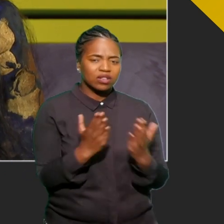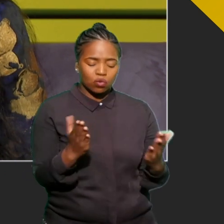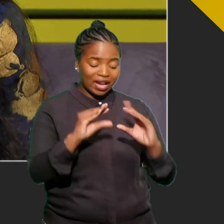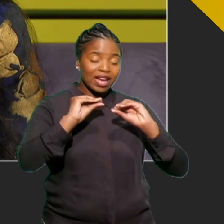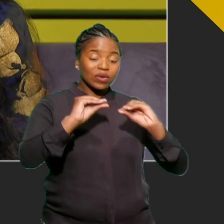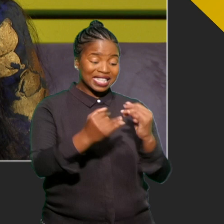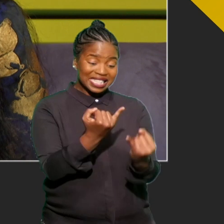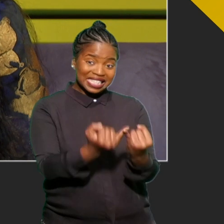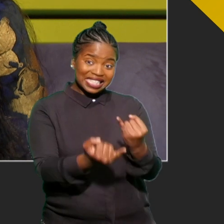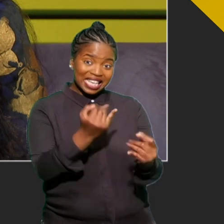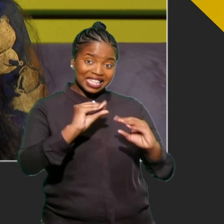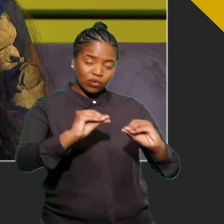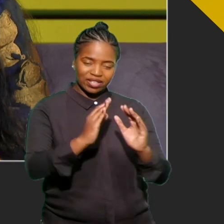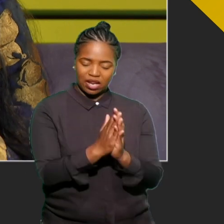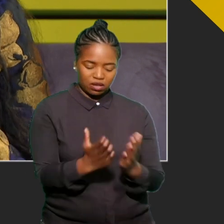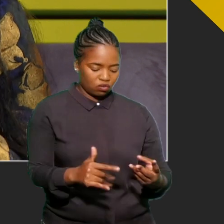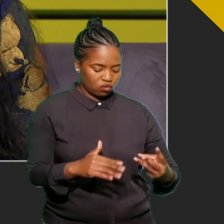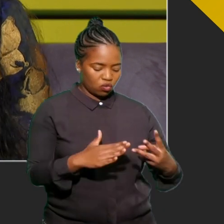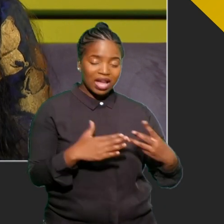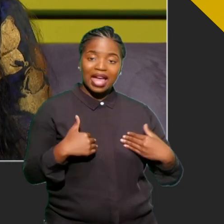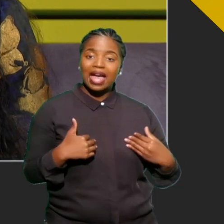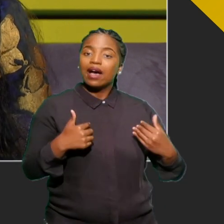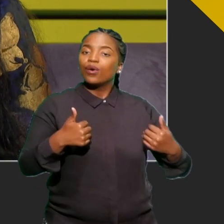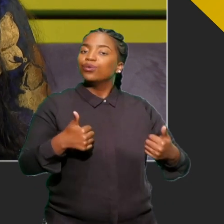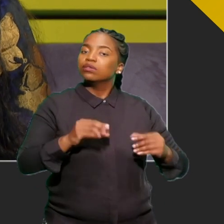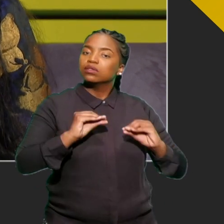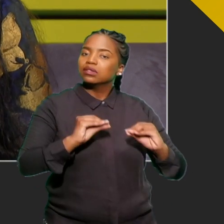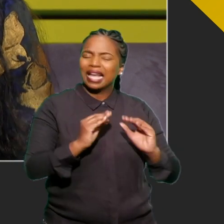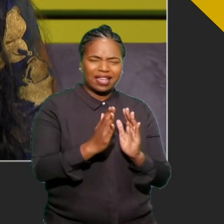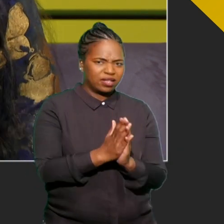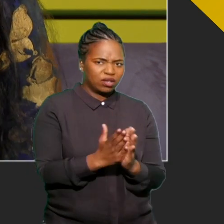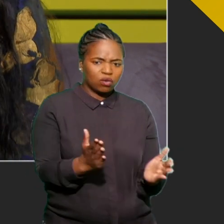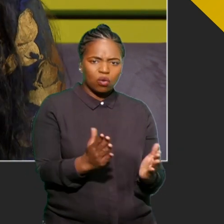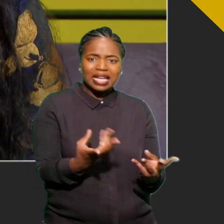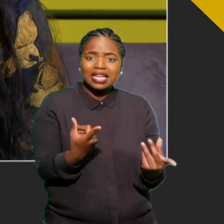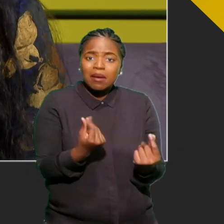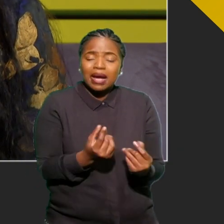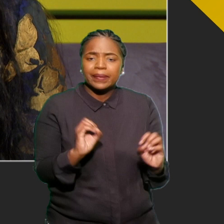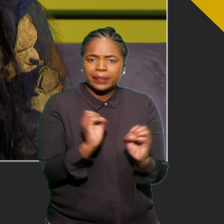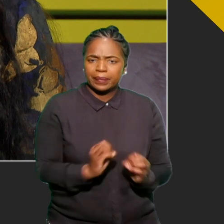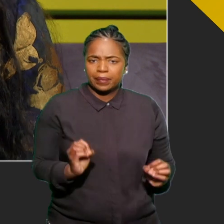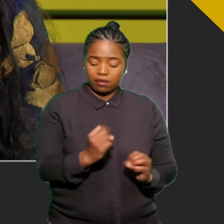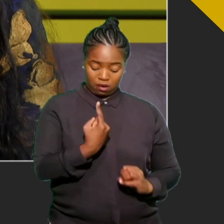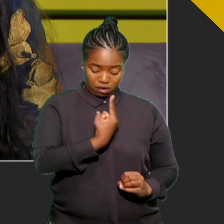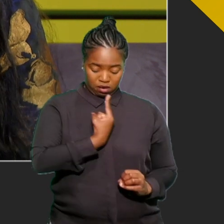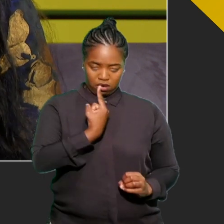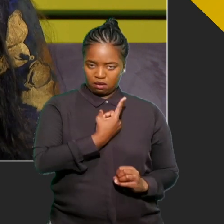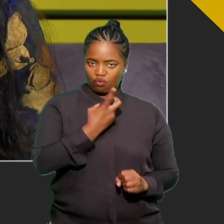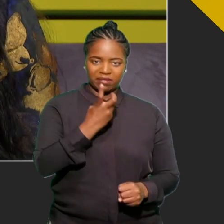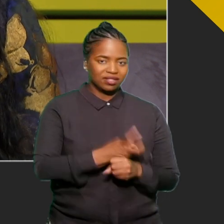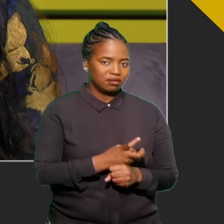education, sex education, health promotion, we don't have resources. So therefore, where do I as an individual? And it becomes